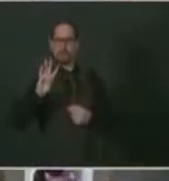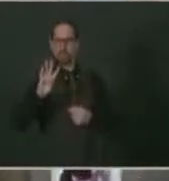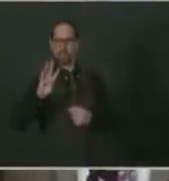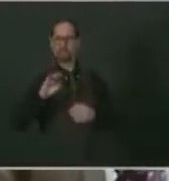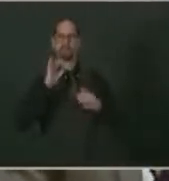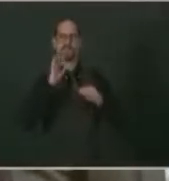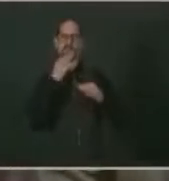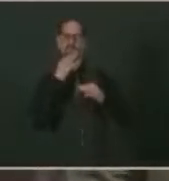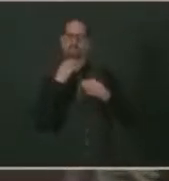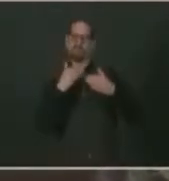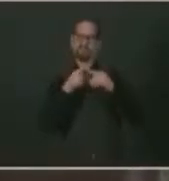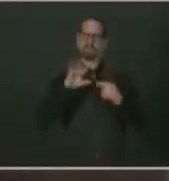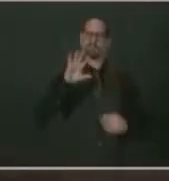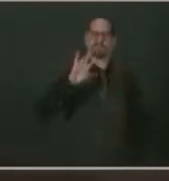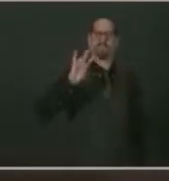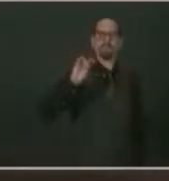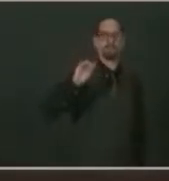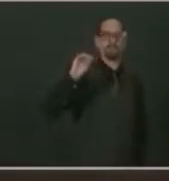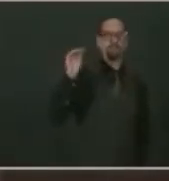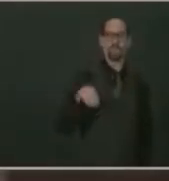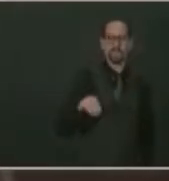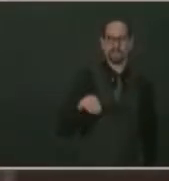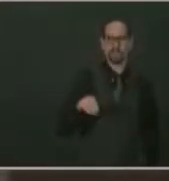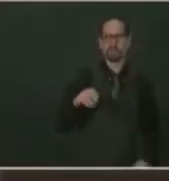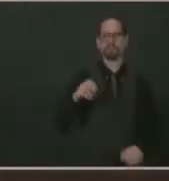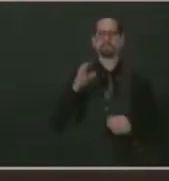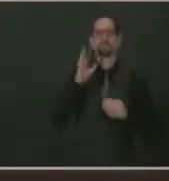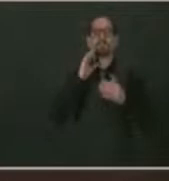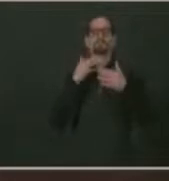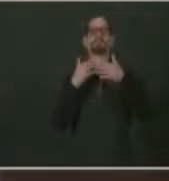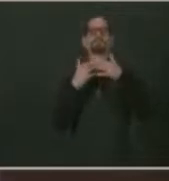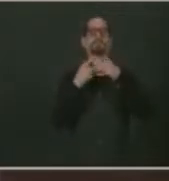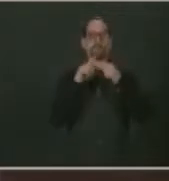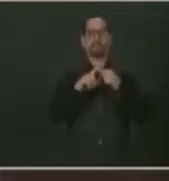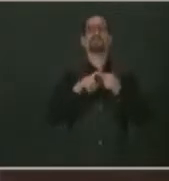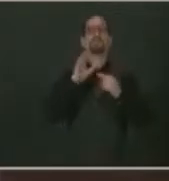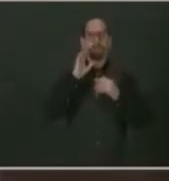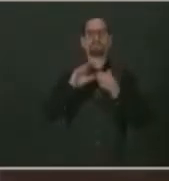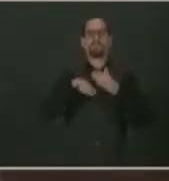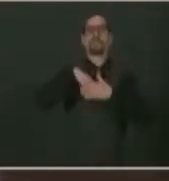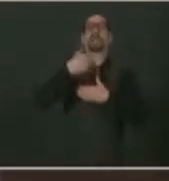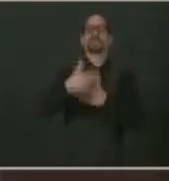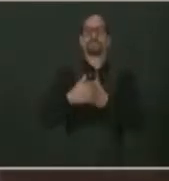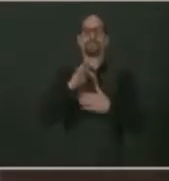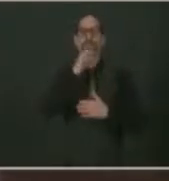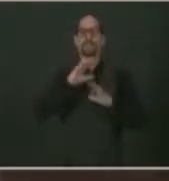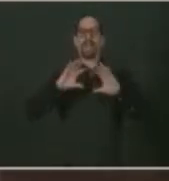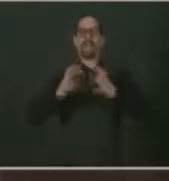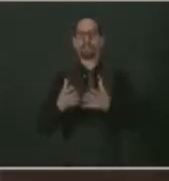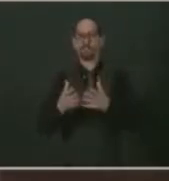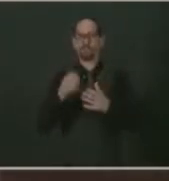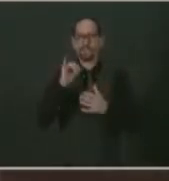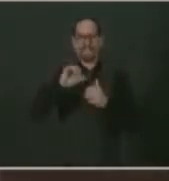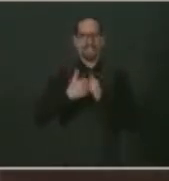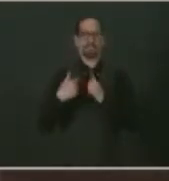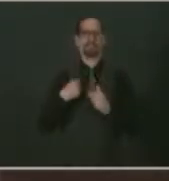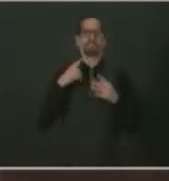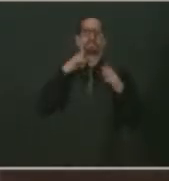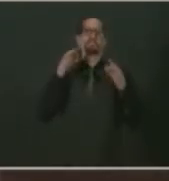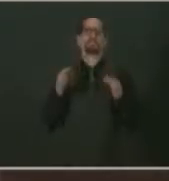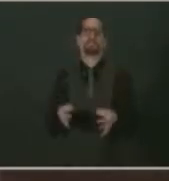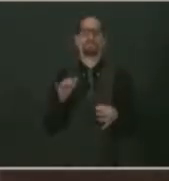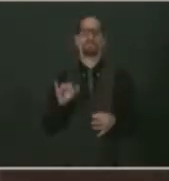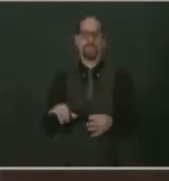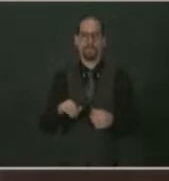we determine reaching that mark, knowing that we have achieved that with the previous age groups, is when it's an acceptable time